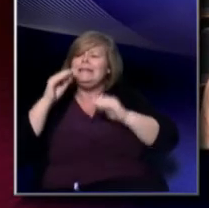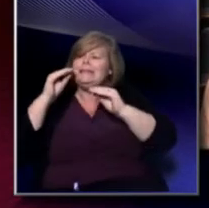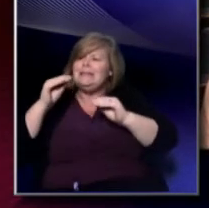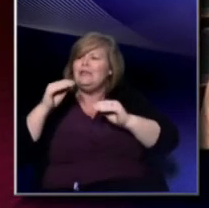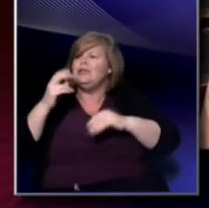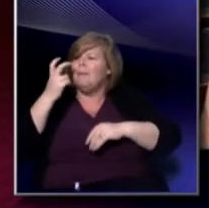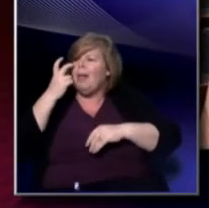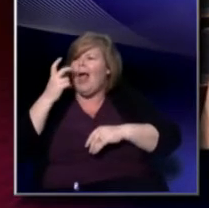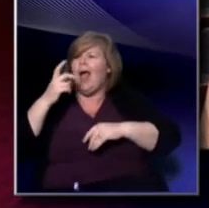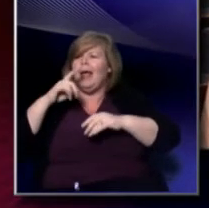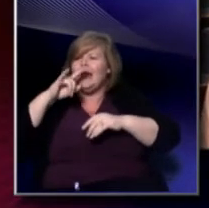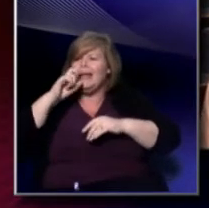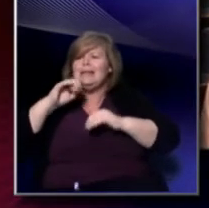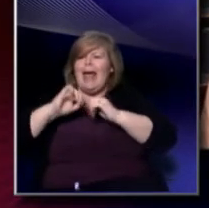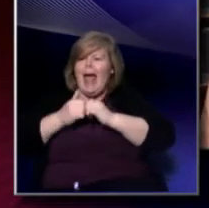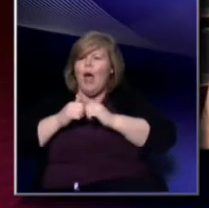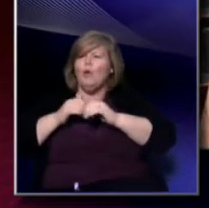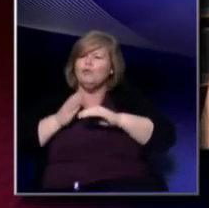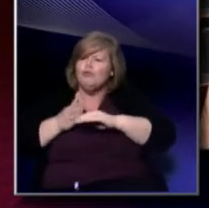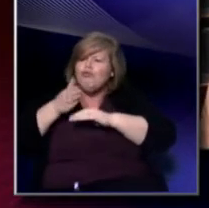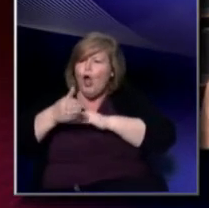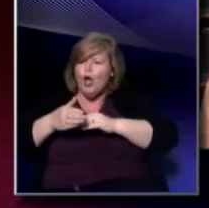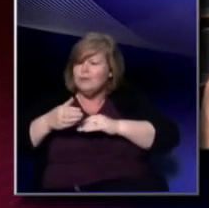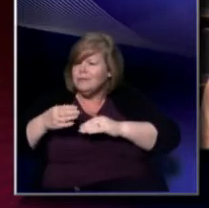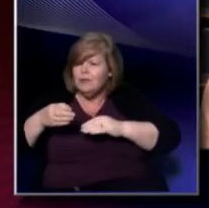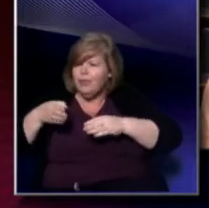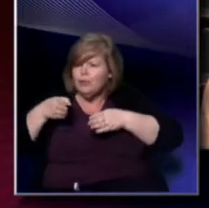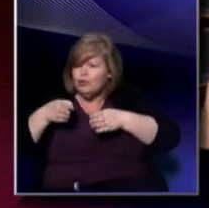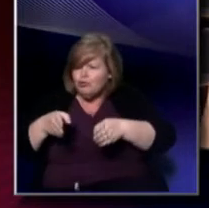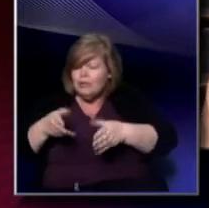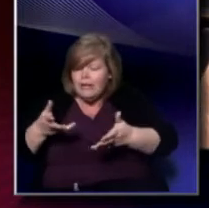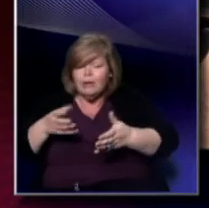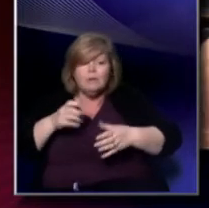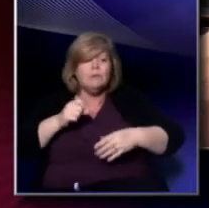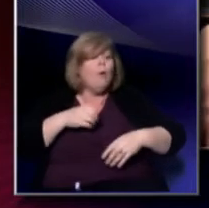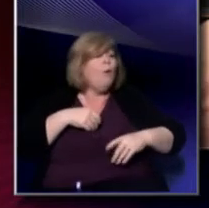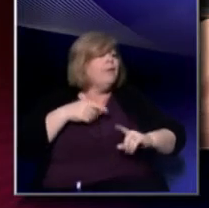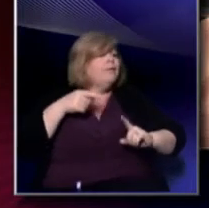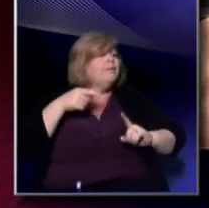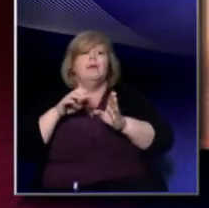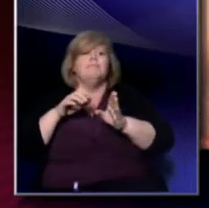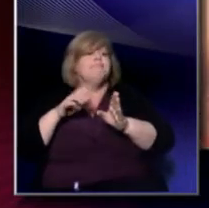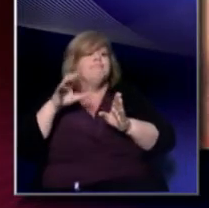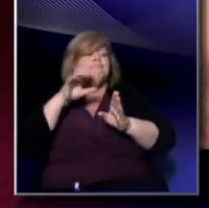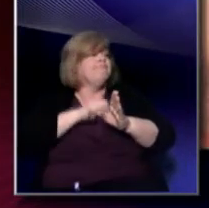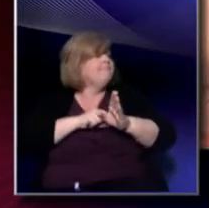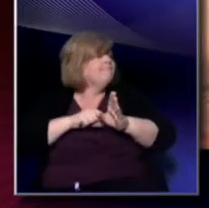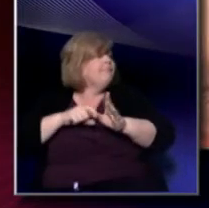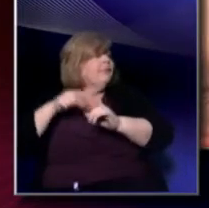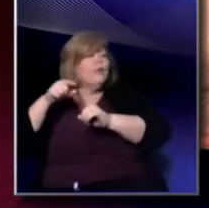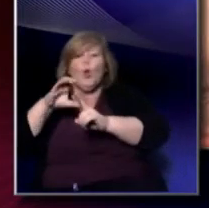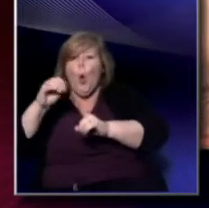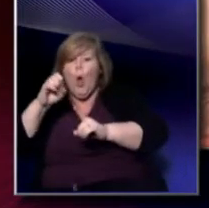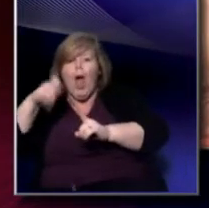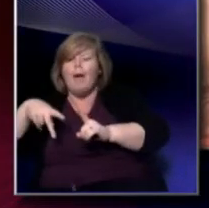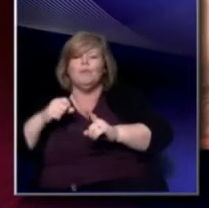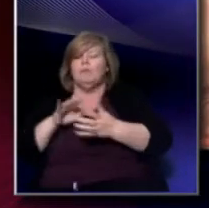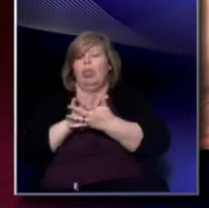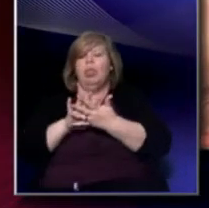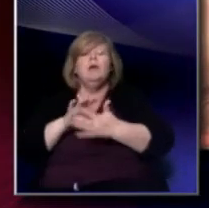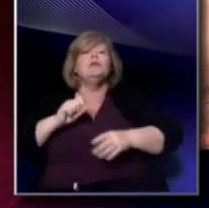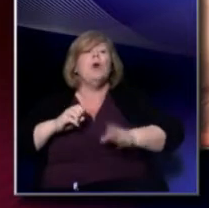across the street and things like that? So the point would be that would apply to the co-op. DE is